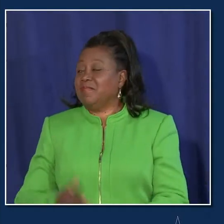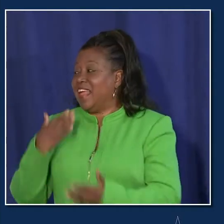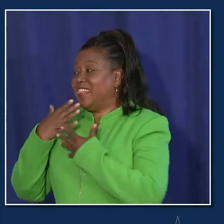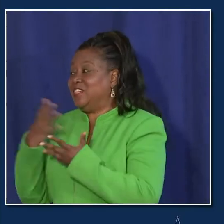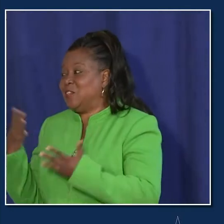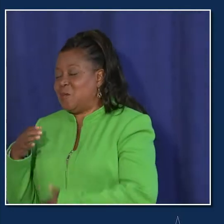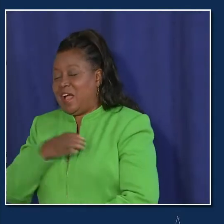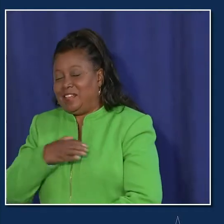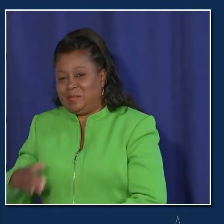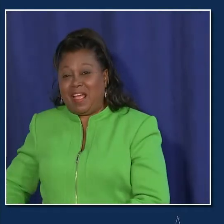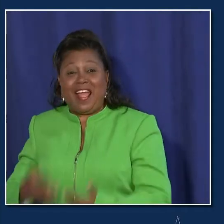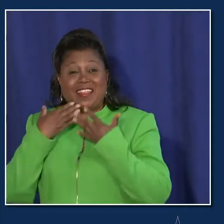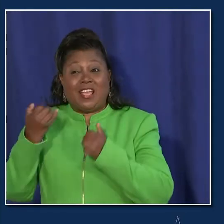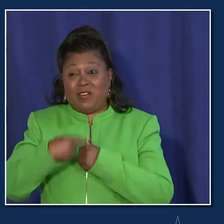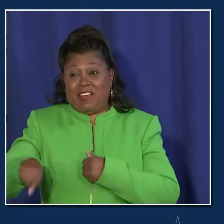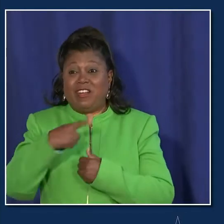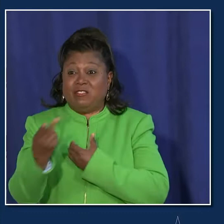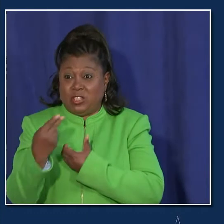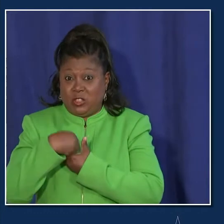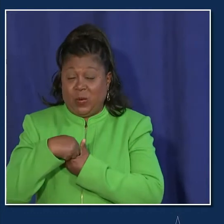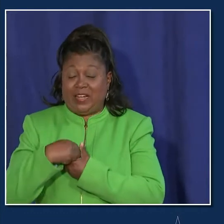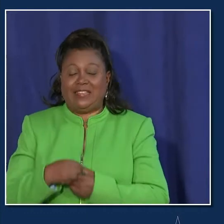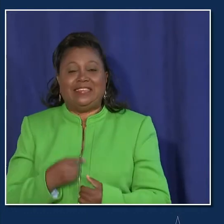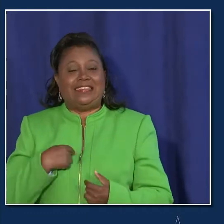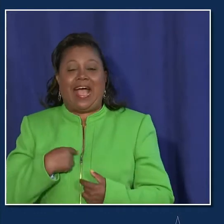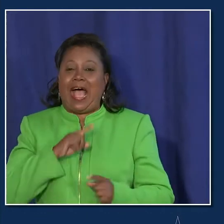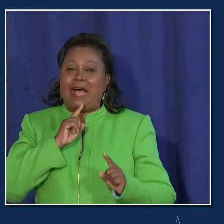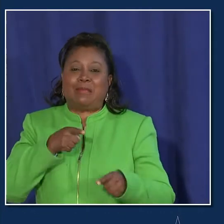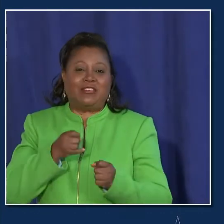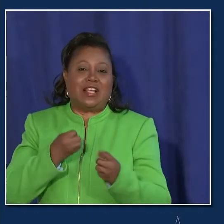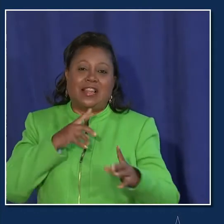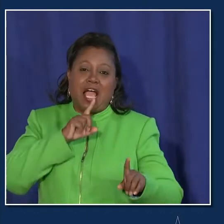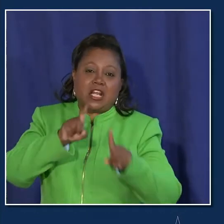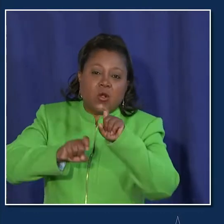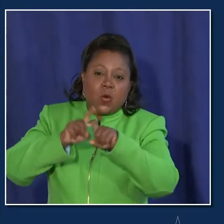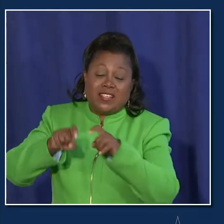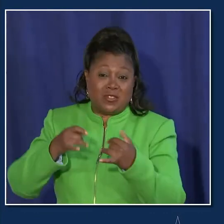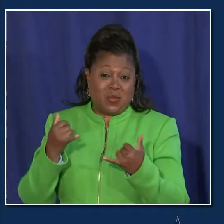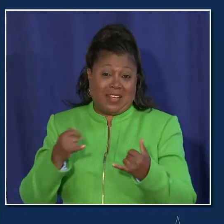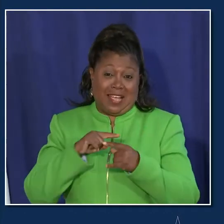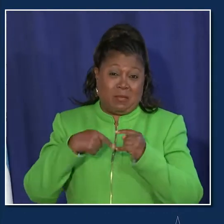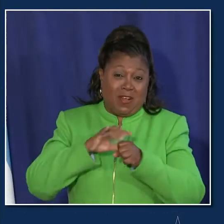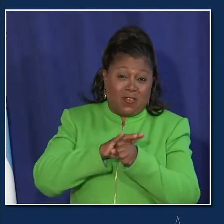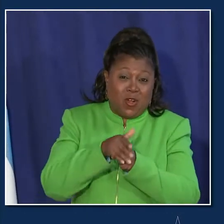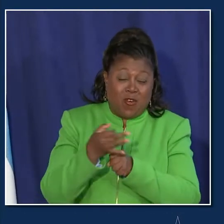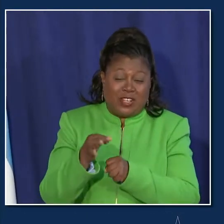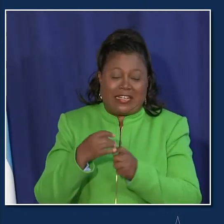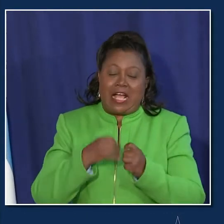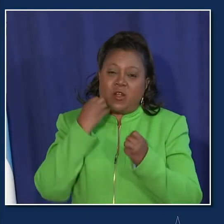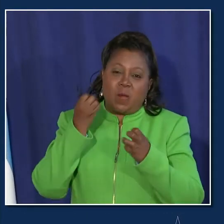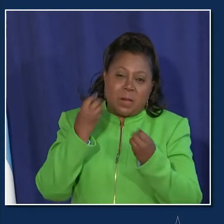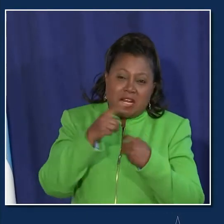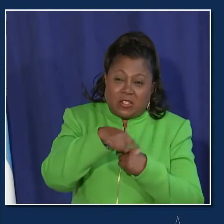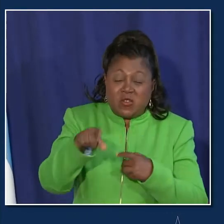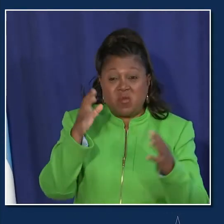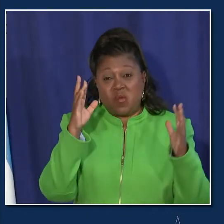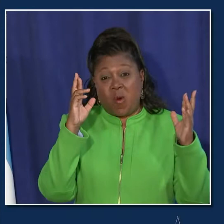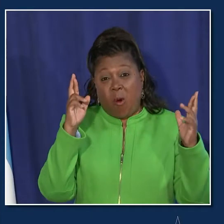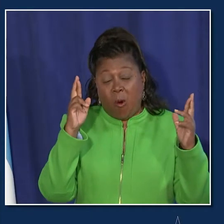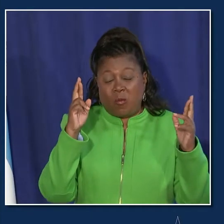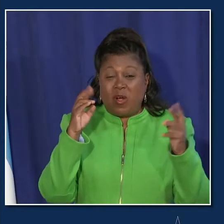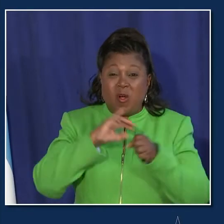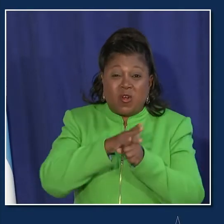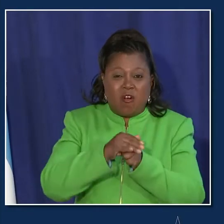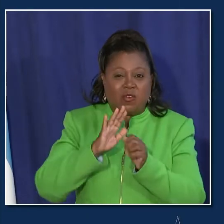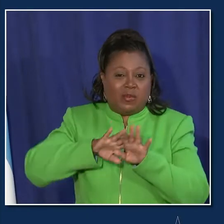Thank you so much, Mayor, and thank you everybody for joining. I'm answering a lot of questions right now about COVID. I know a lot of you hoped that COVID